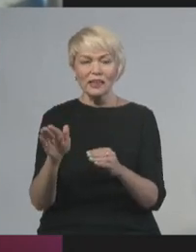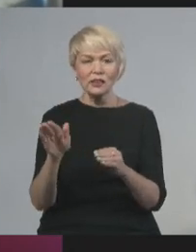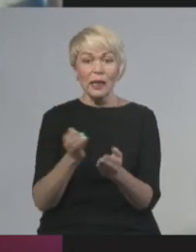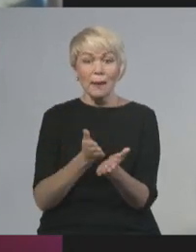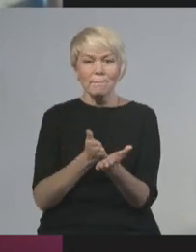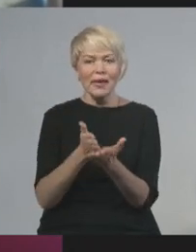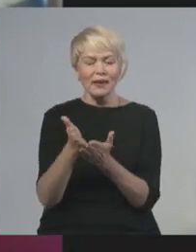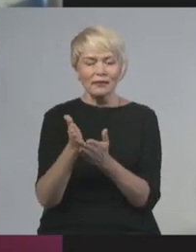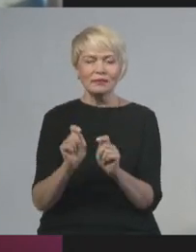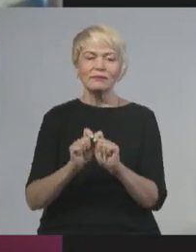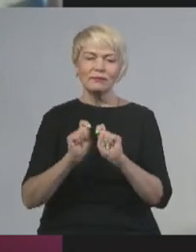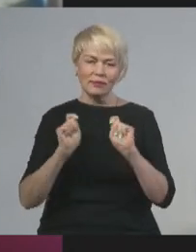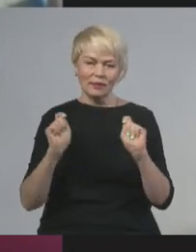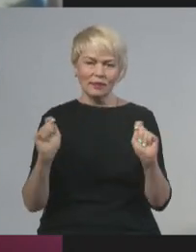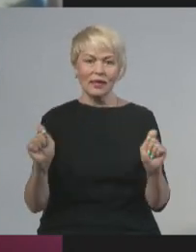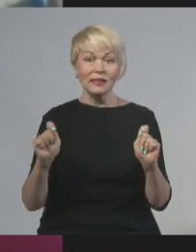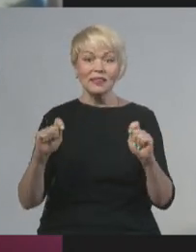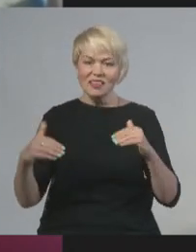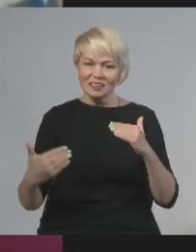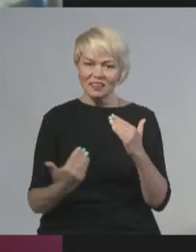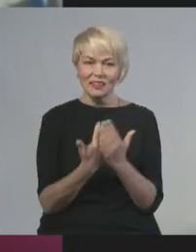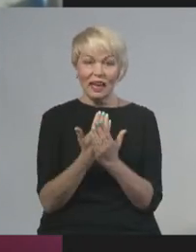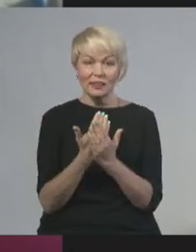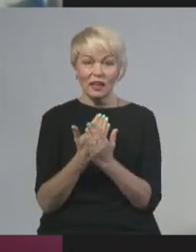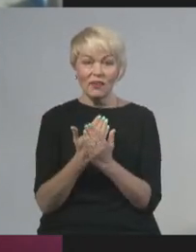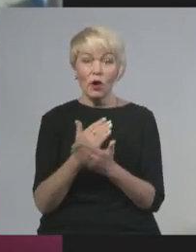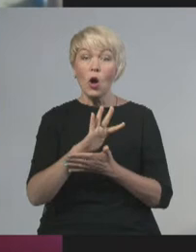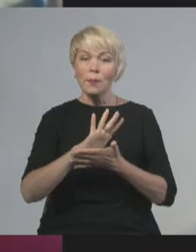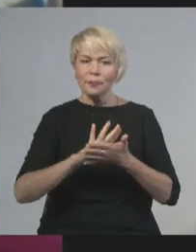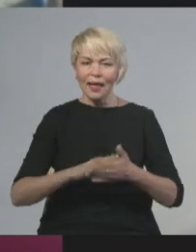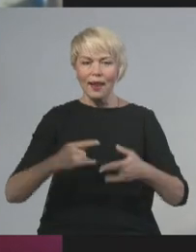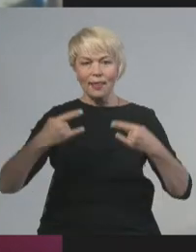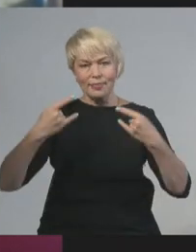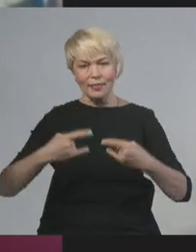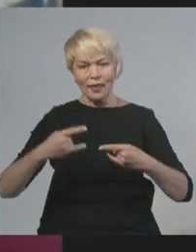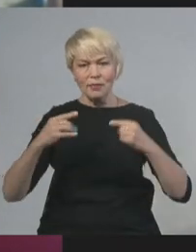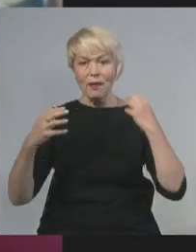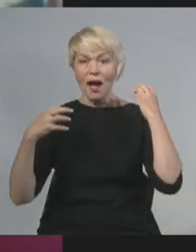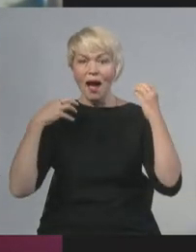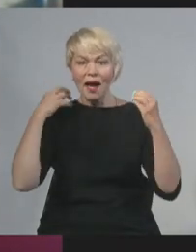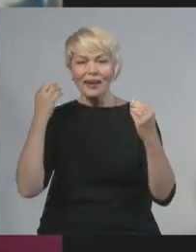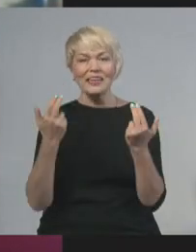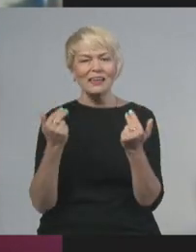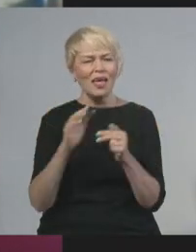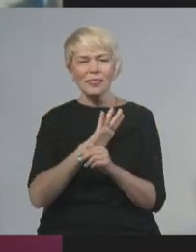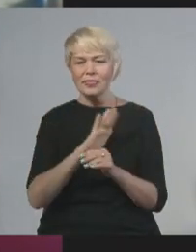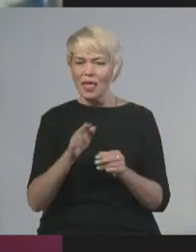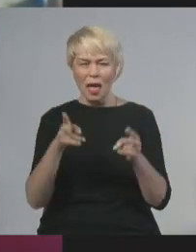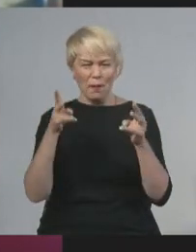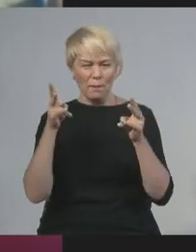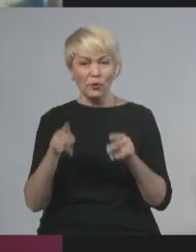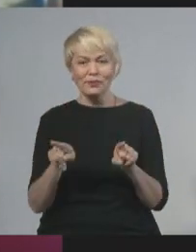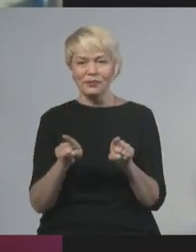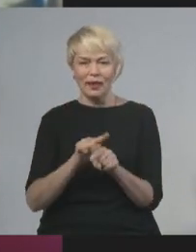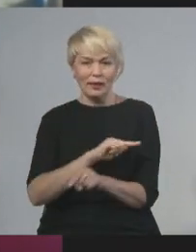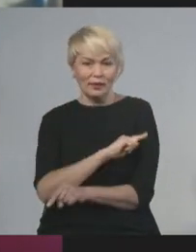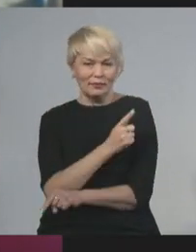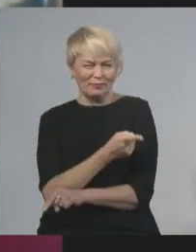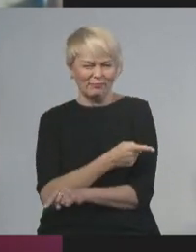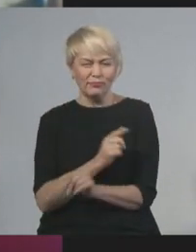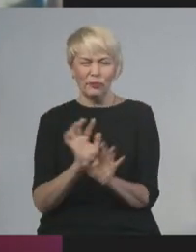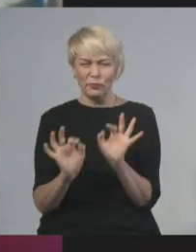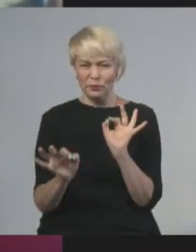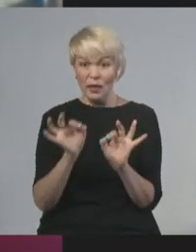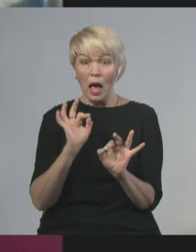naturally tv and radio did not get that much affected because um this was um available throughout the